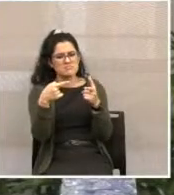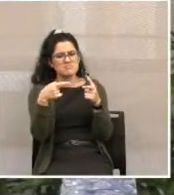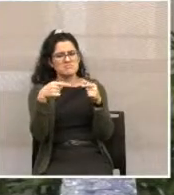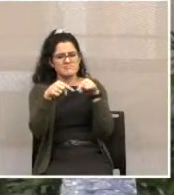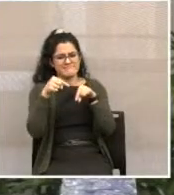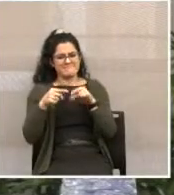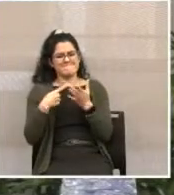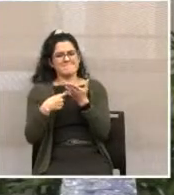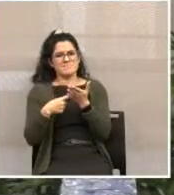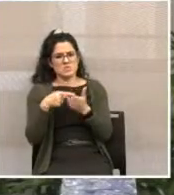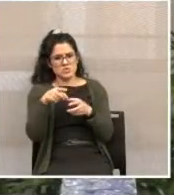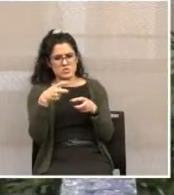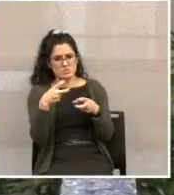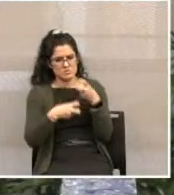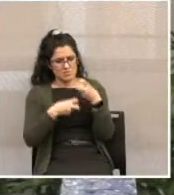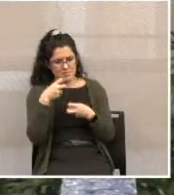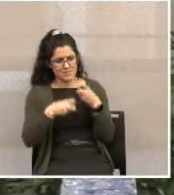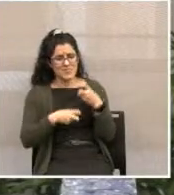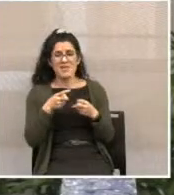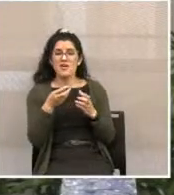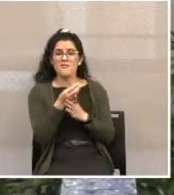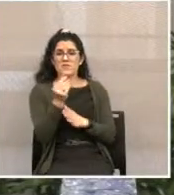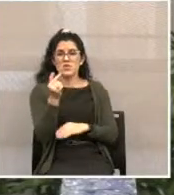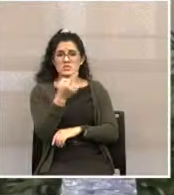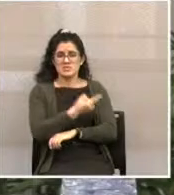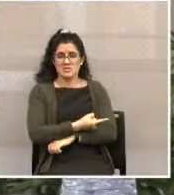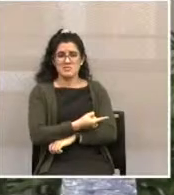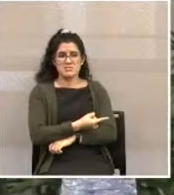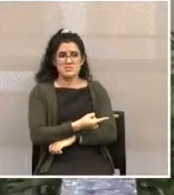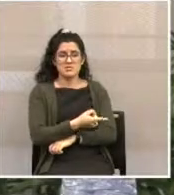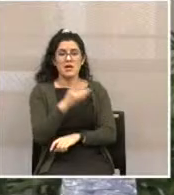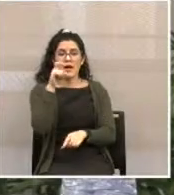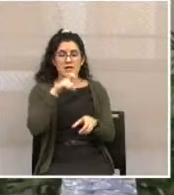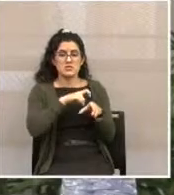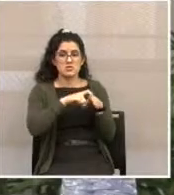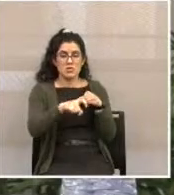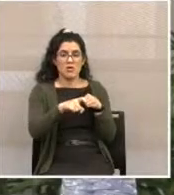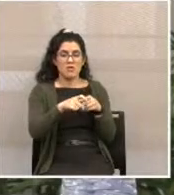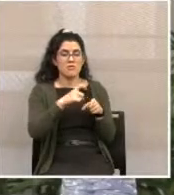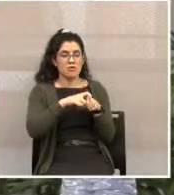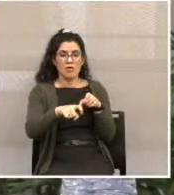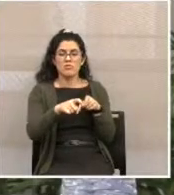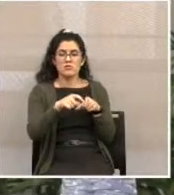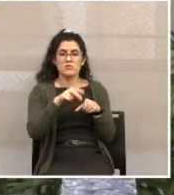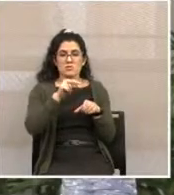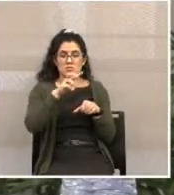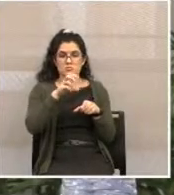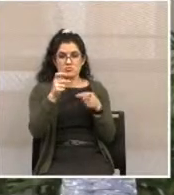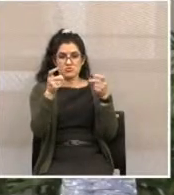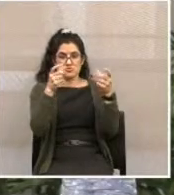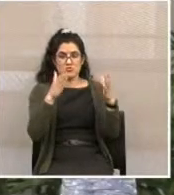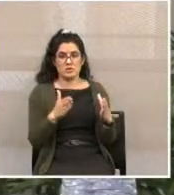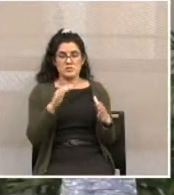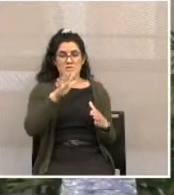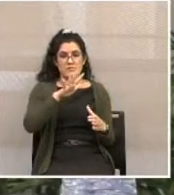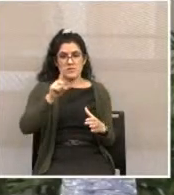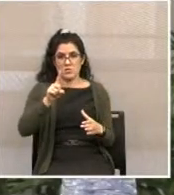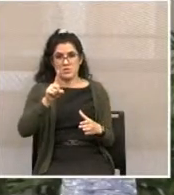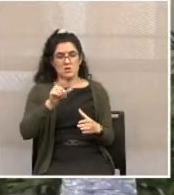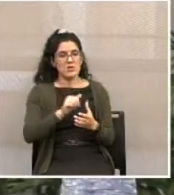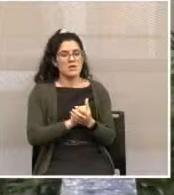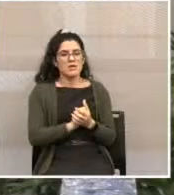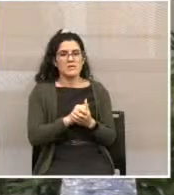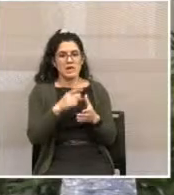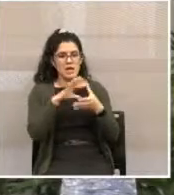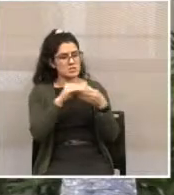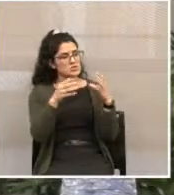Boys. It just so happens that a few days I had to call the news director of Channel 51 because they ran a story about